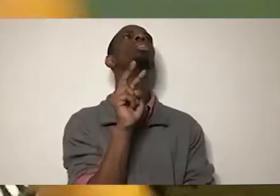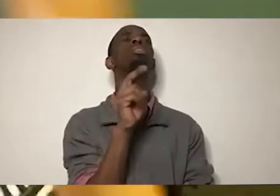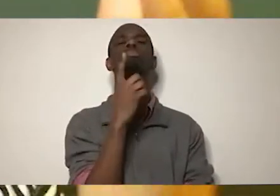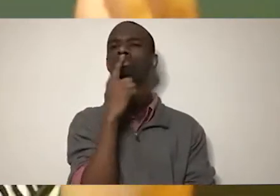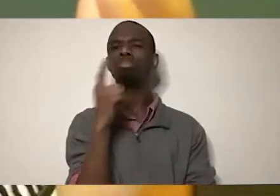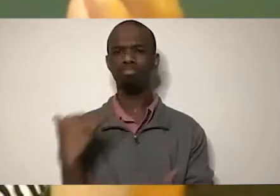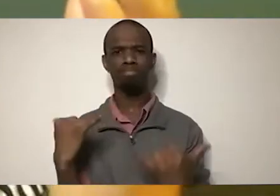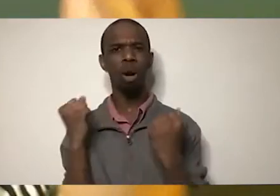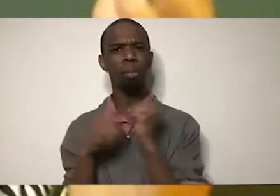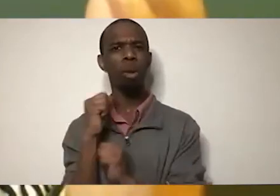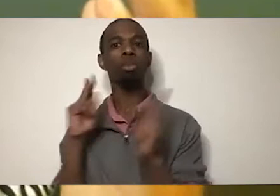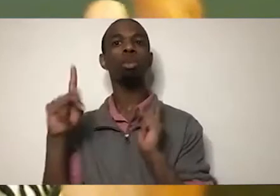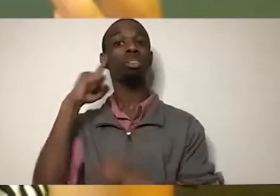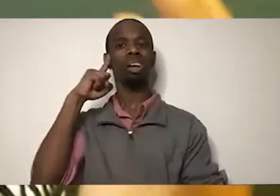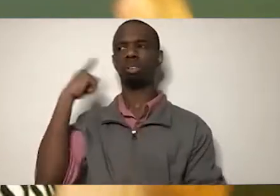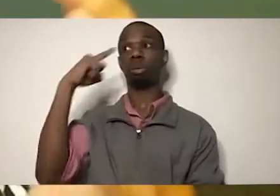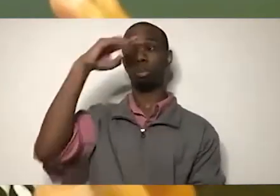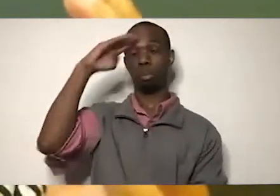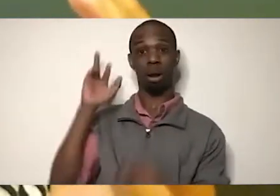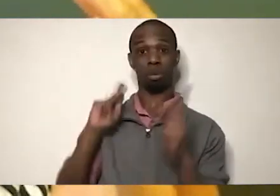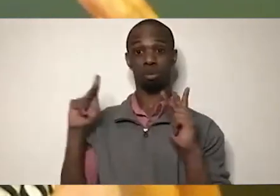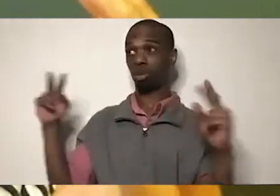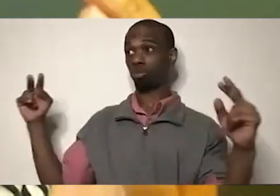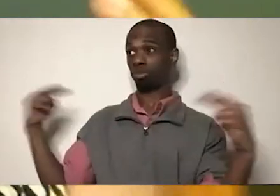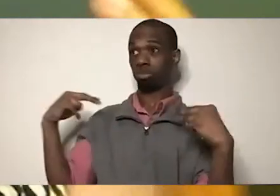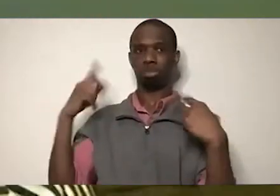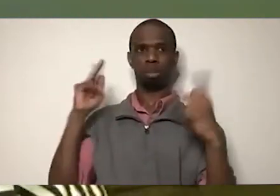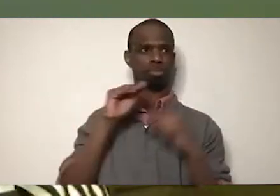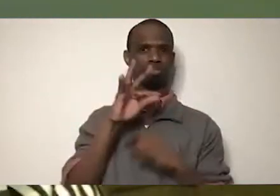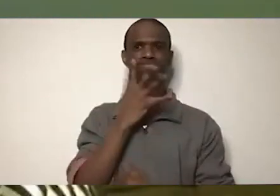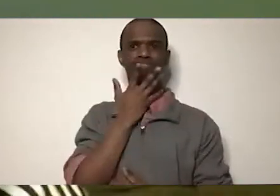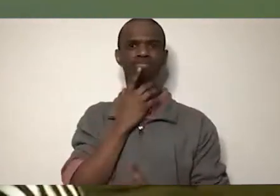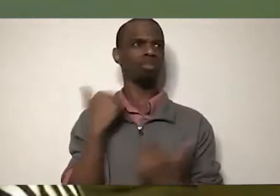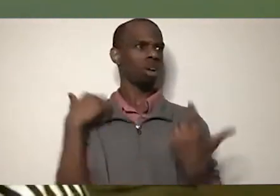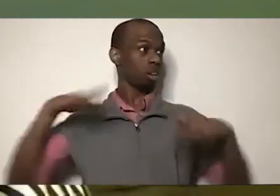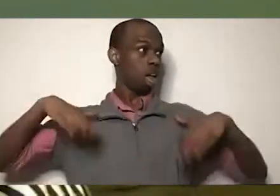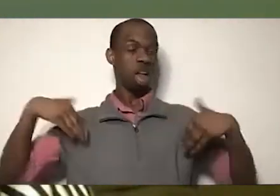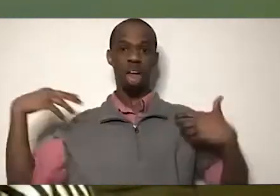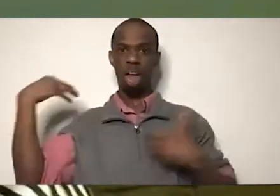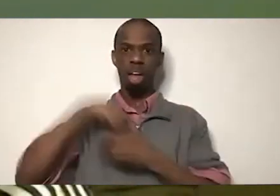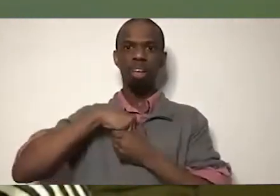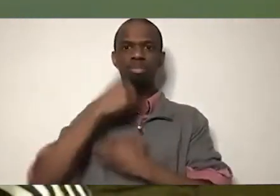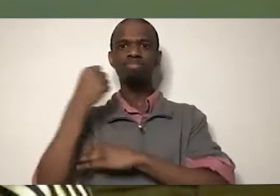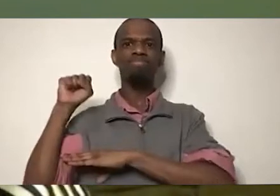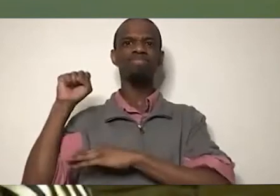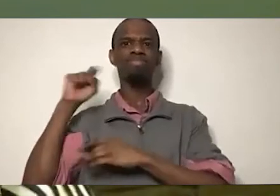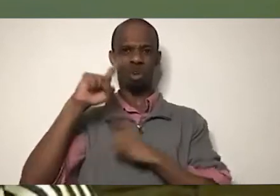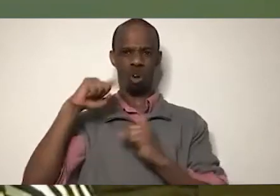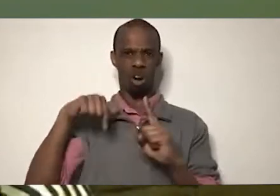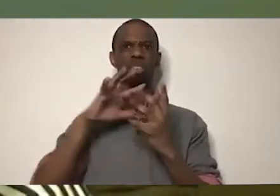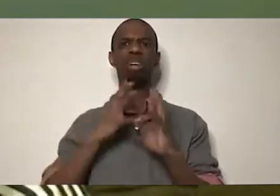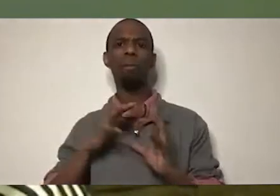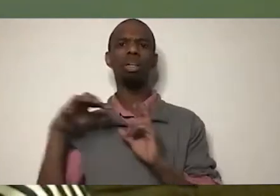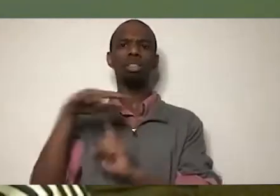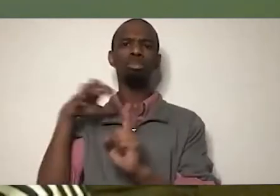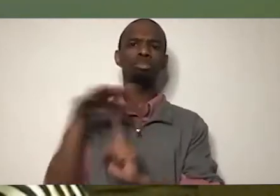sort of counters that in such significant ways. And it's important for us to highlight the